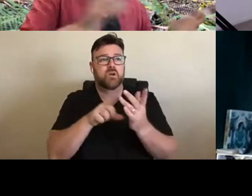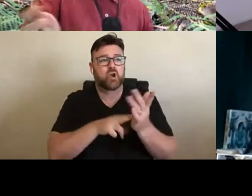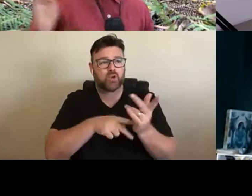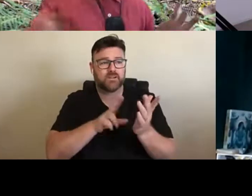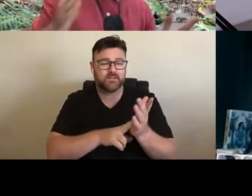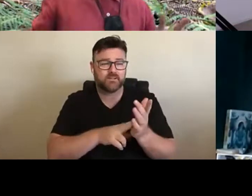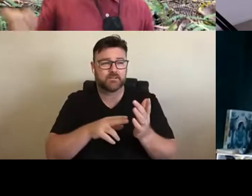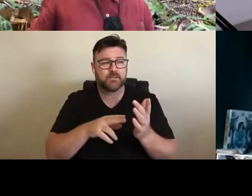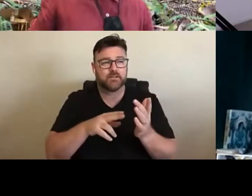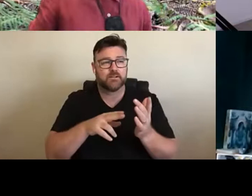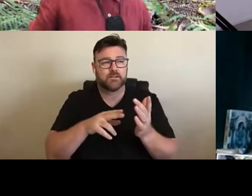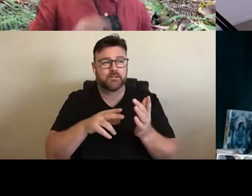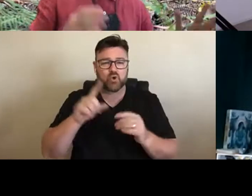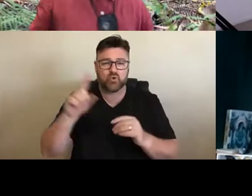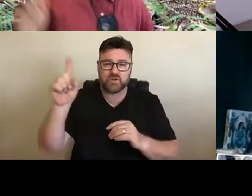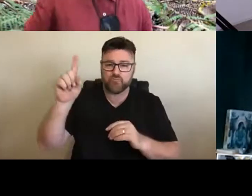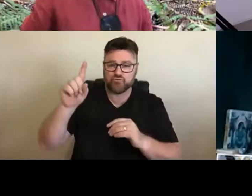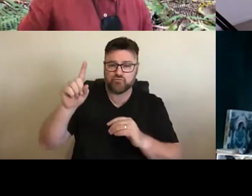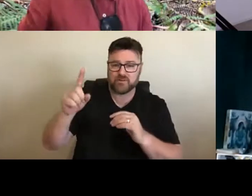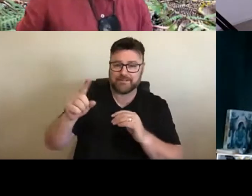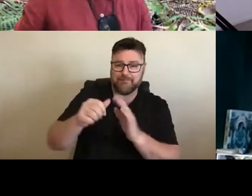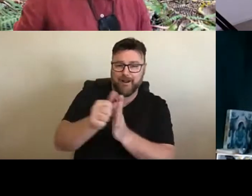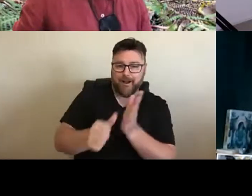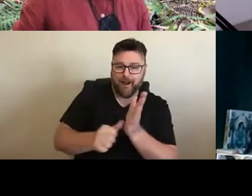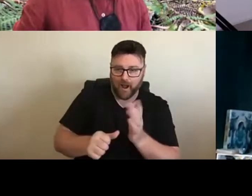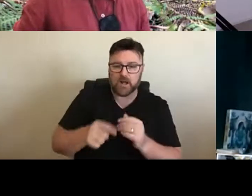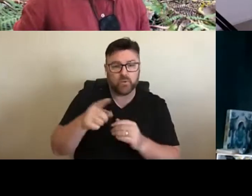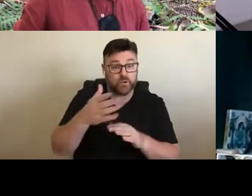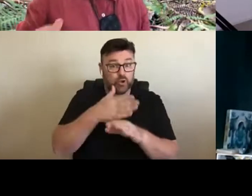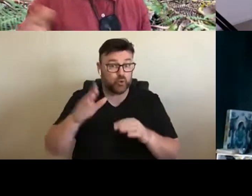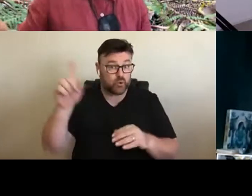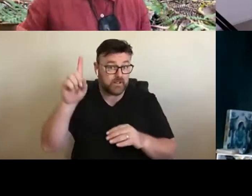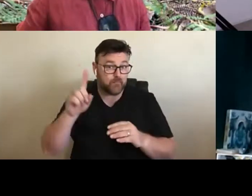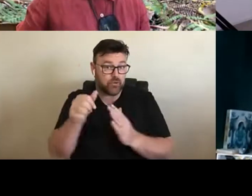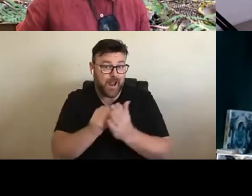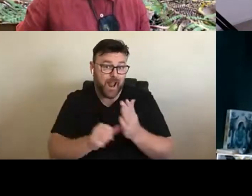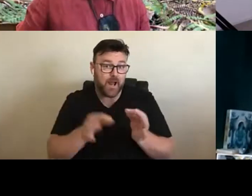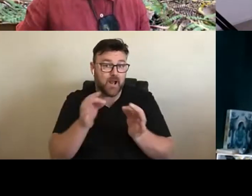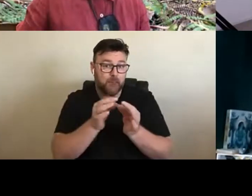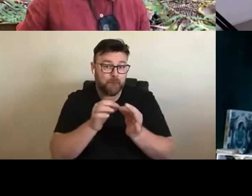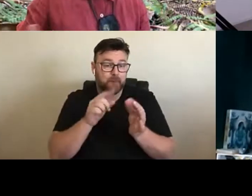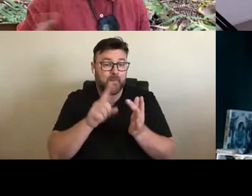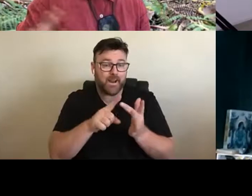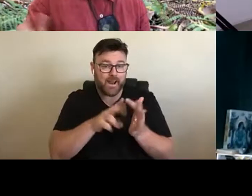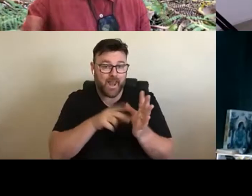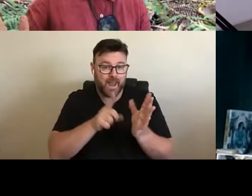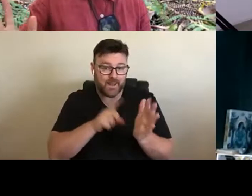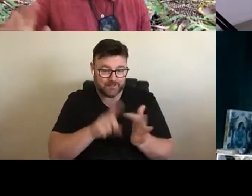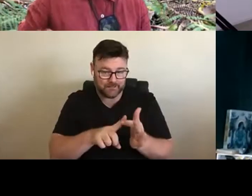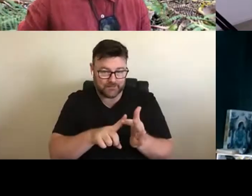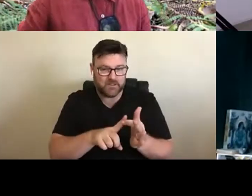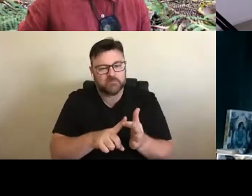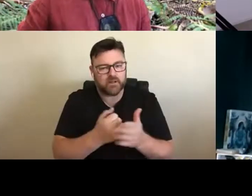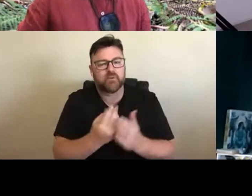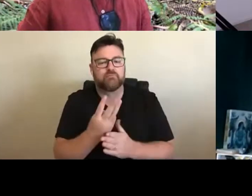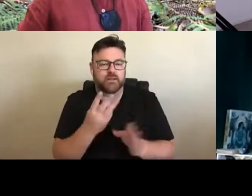sort of not multi-year, but a new contemporary art Biennale, but happening every 3 years. And it was the first time I'd seen, it was before the NGV had